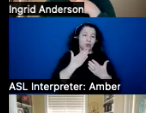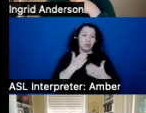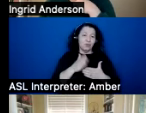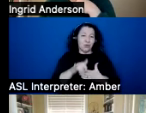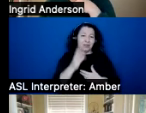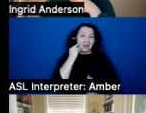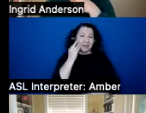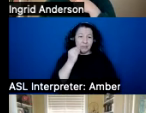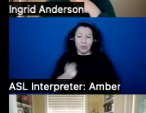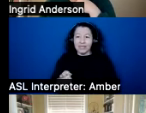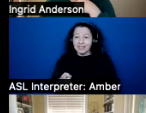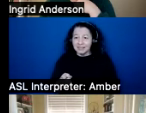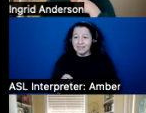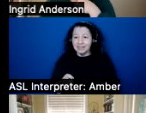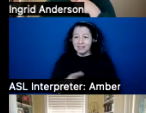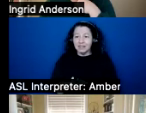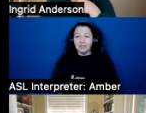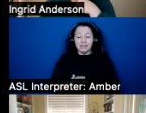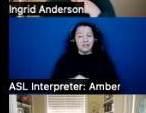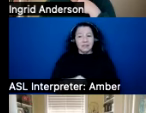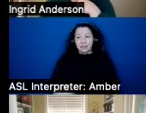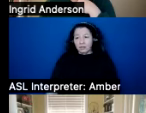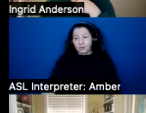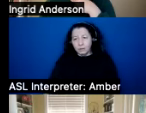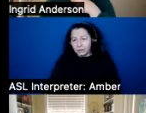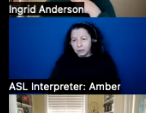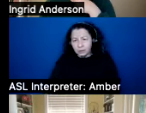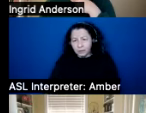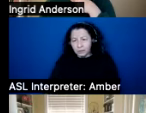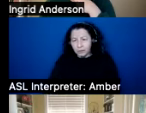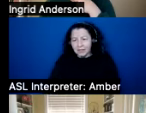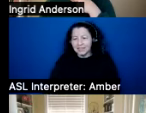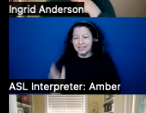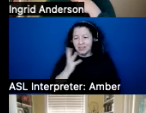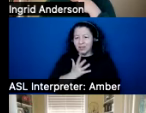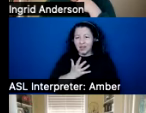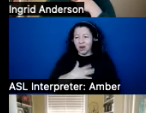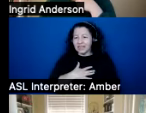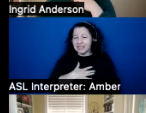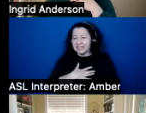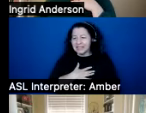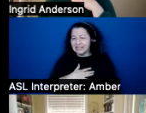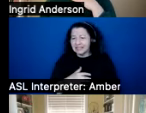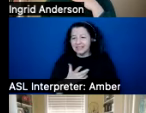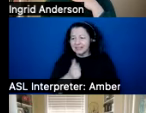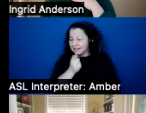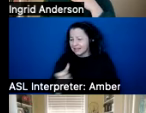experience. It's so disheartening. It's like that disheartening doesn't